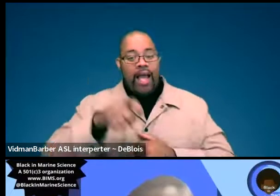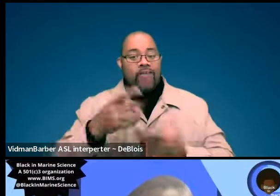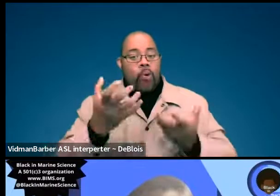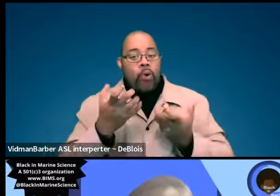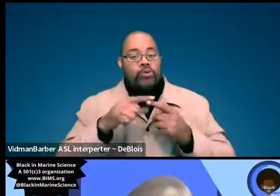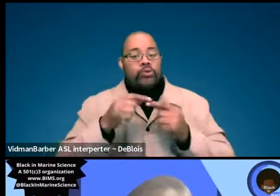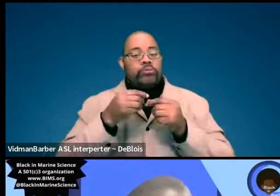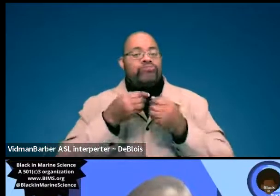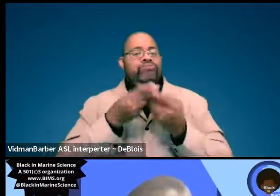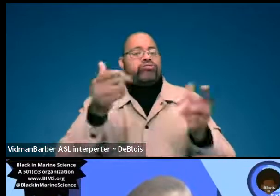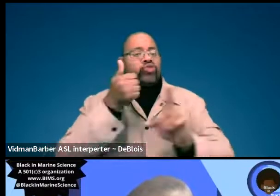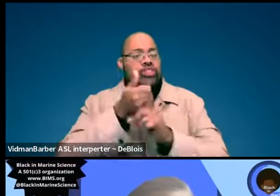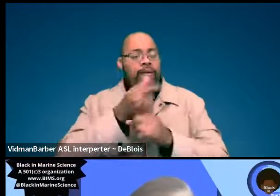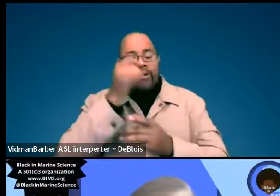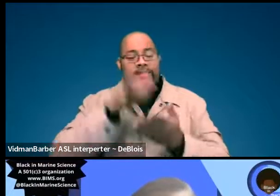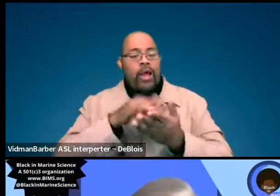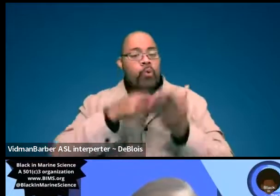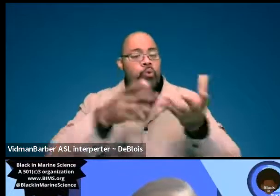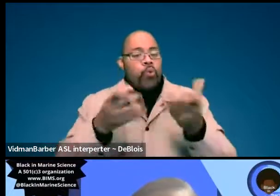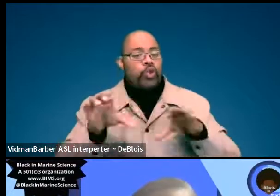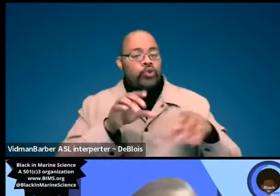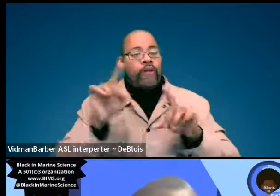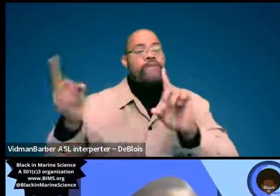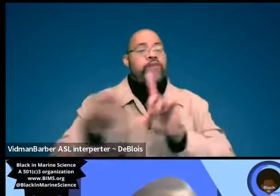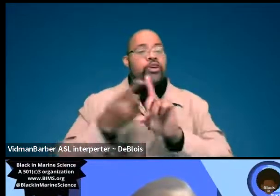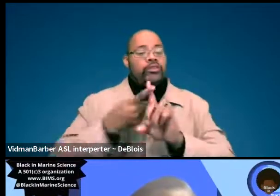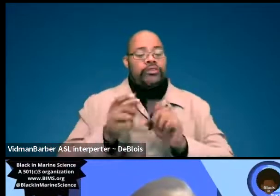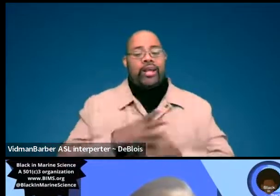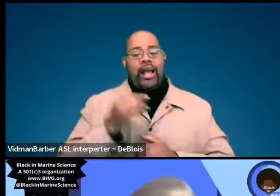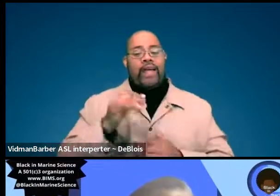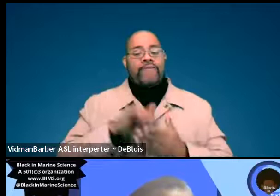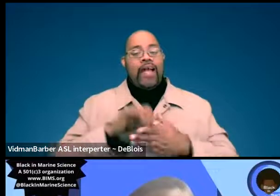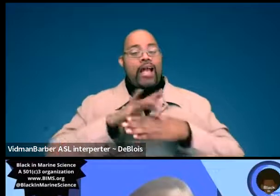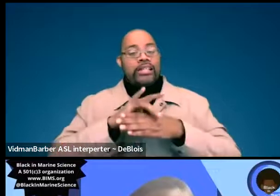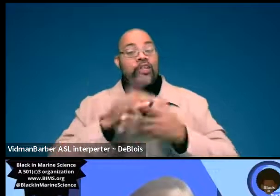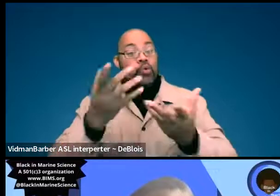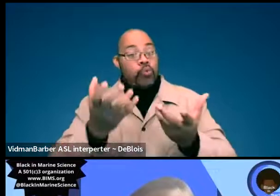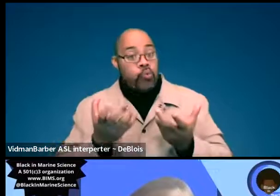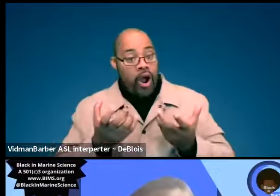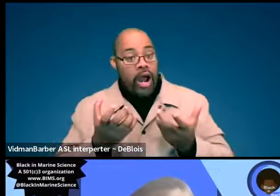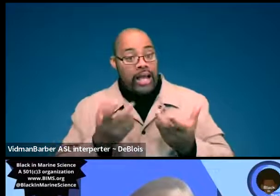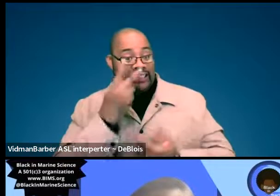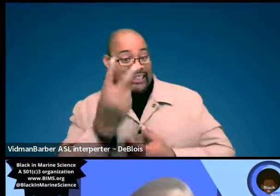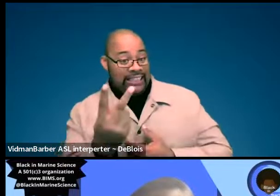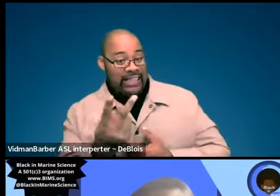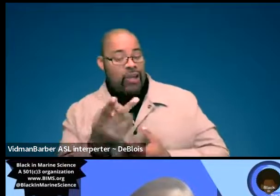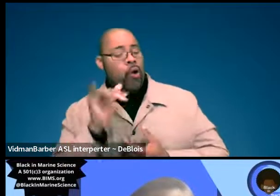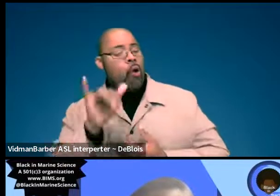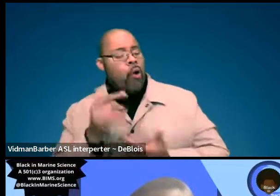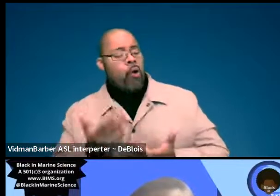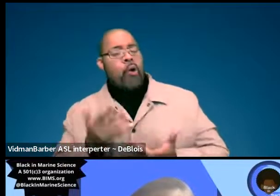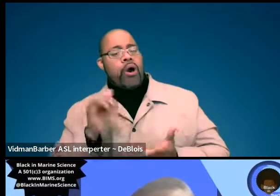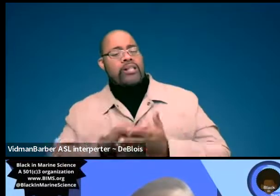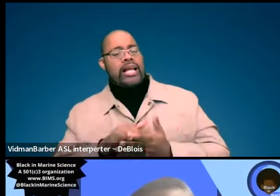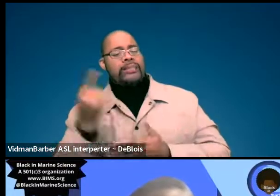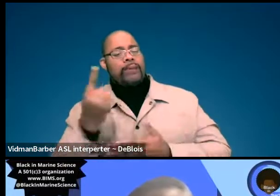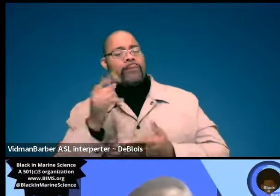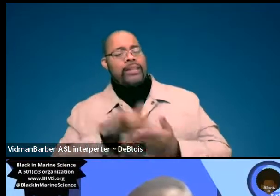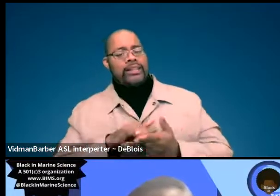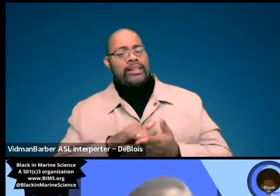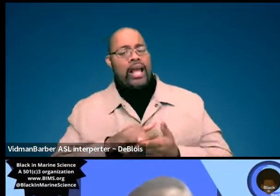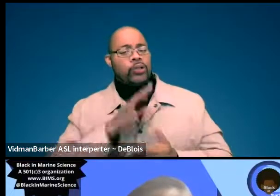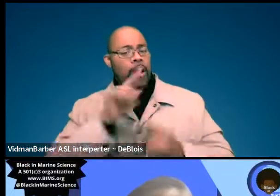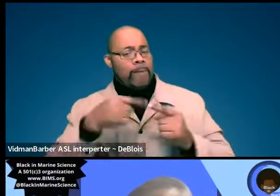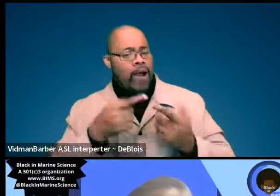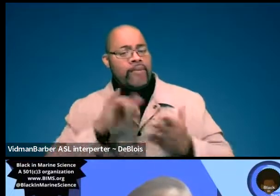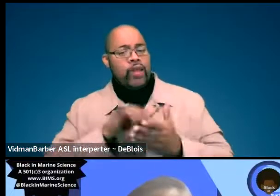to put yourself out there because that's what you want to do first. And the content that you are seeing, like, oh, like this is something that no one's talking